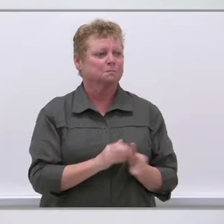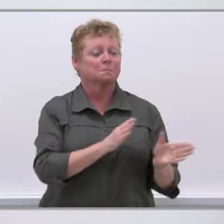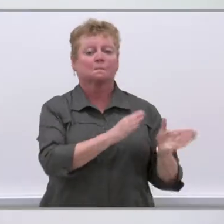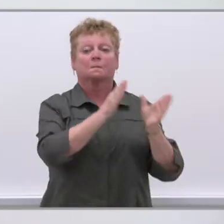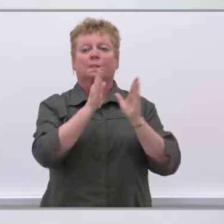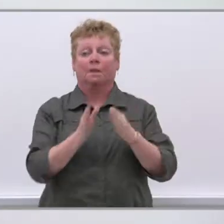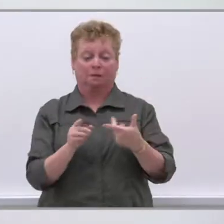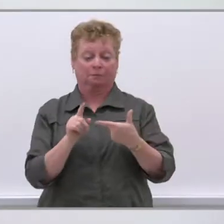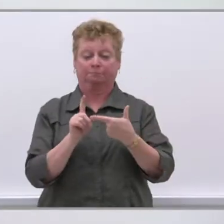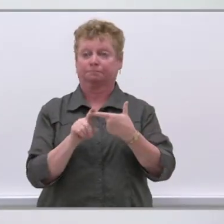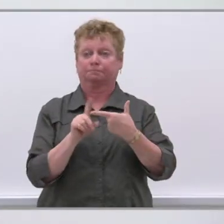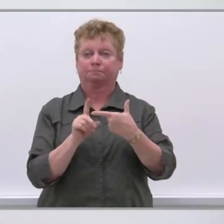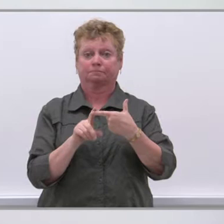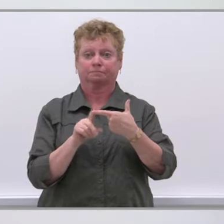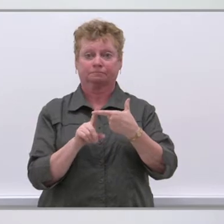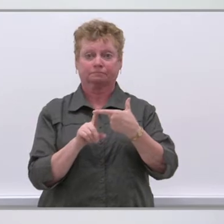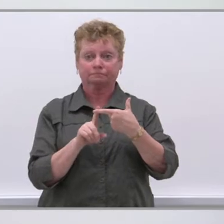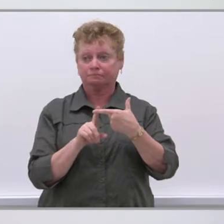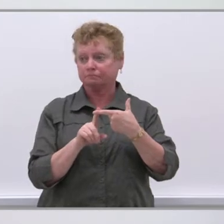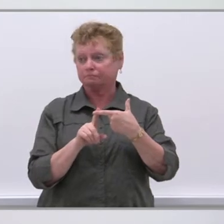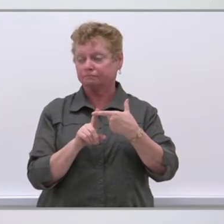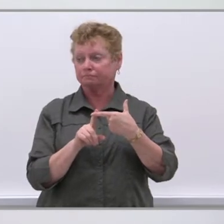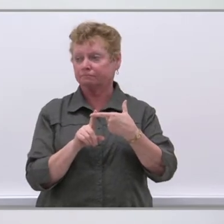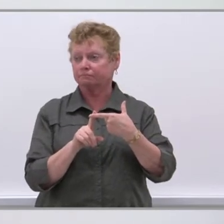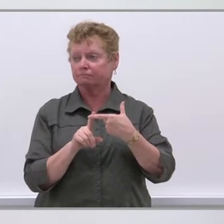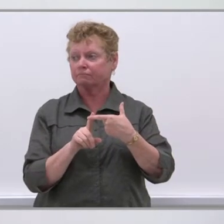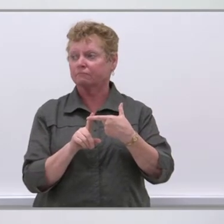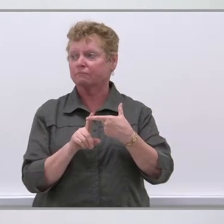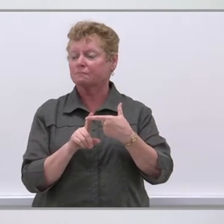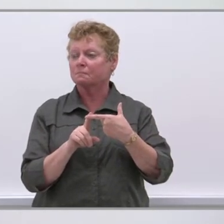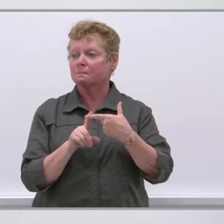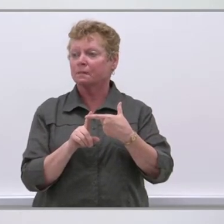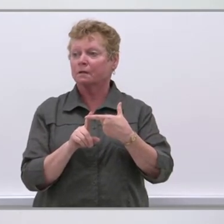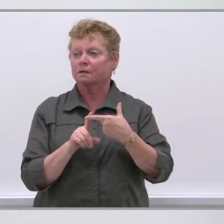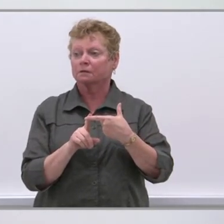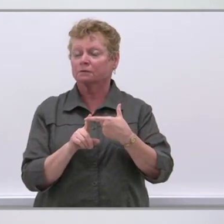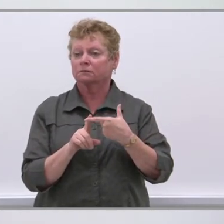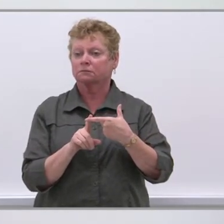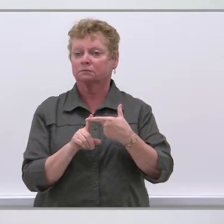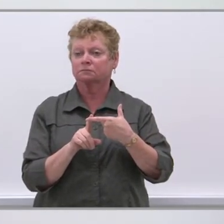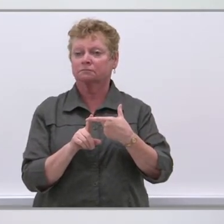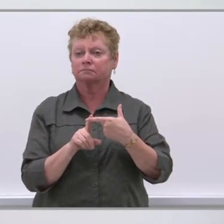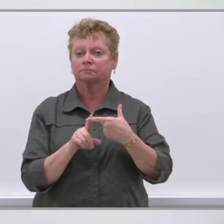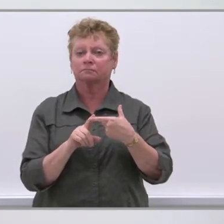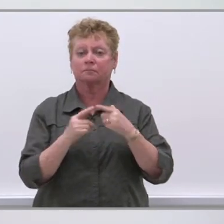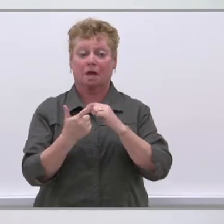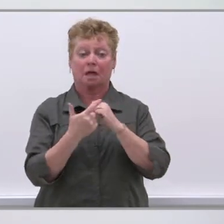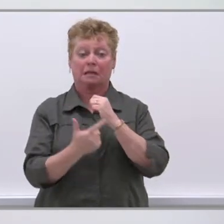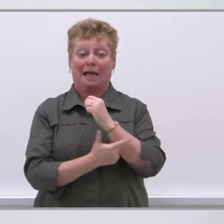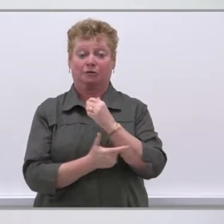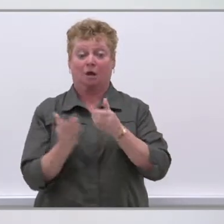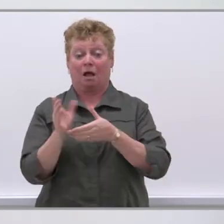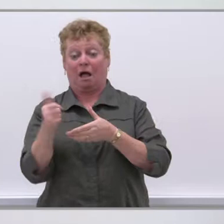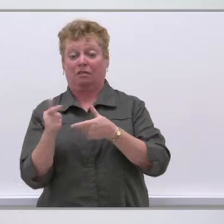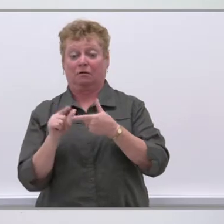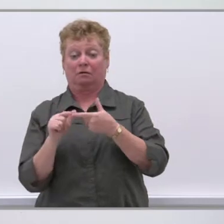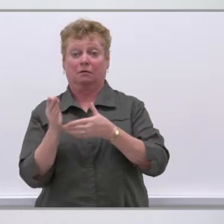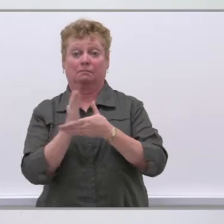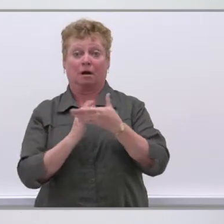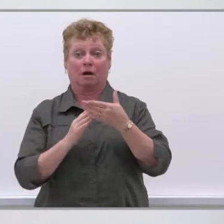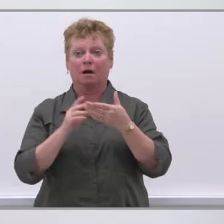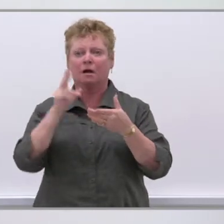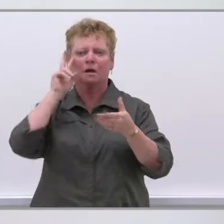Okay, we're going to go on to the second section. The second section of the legislation would be the